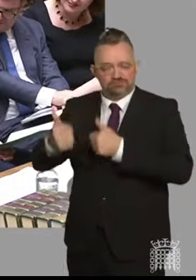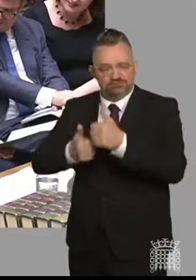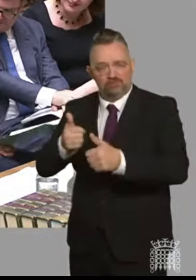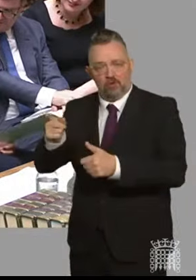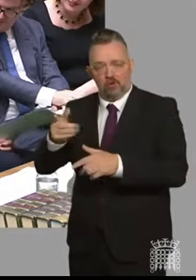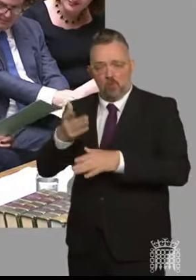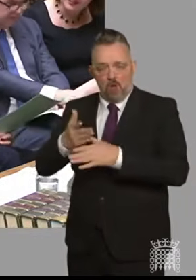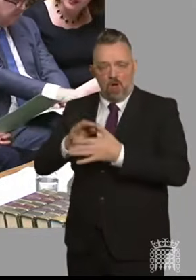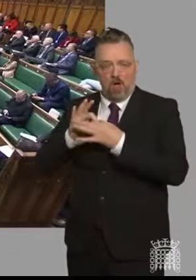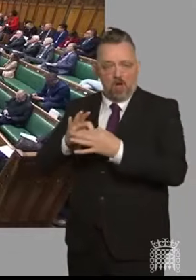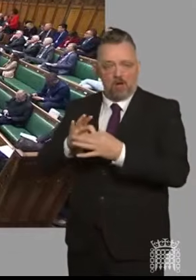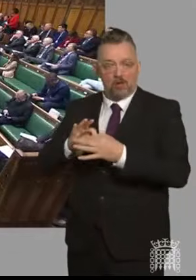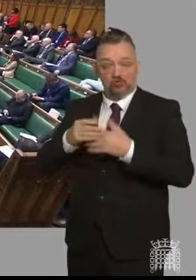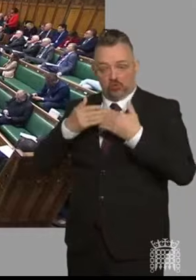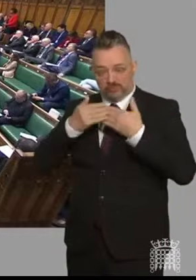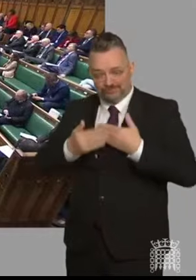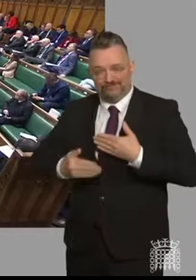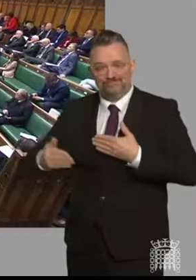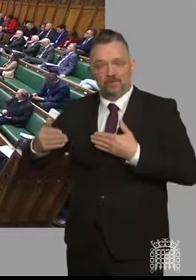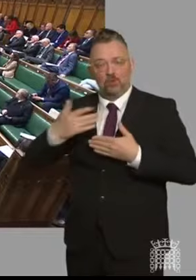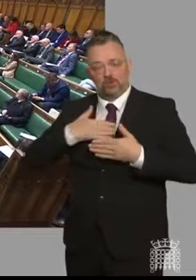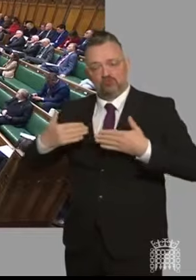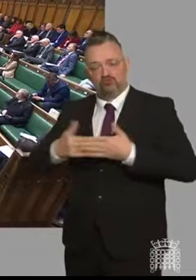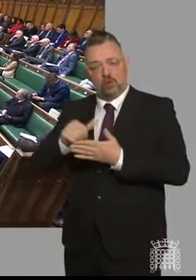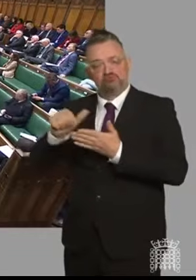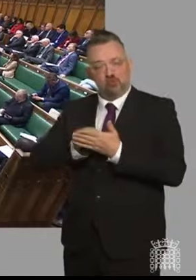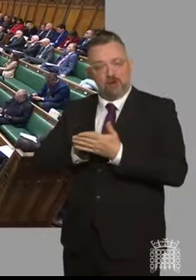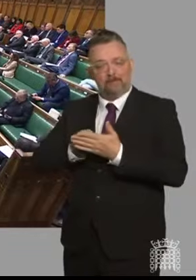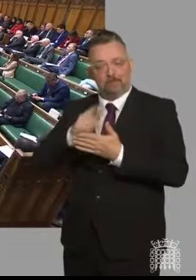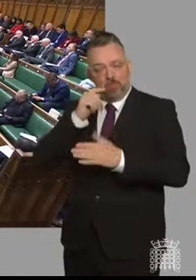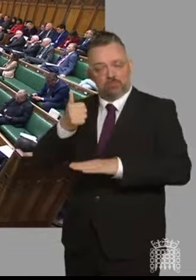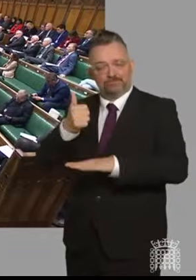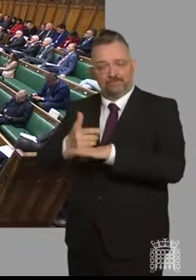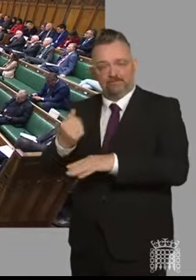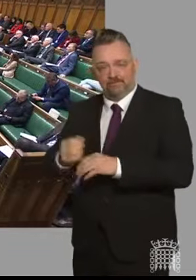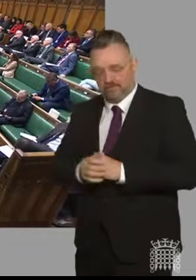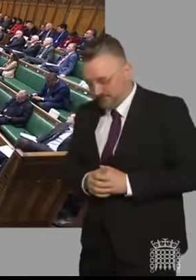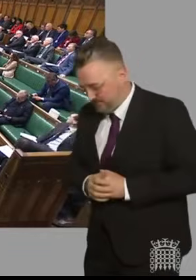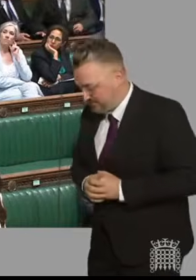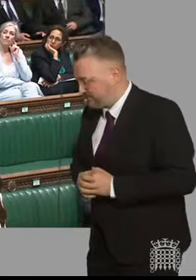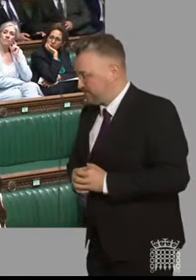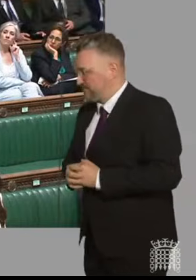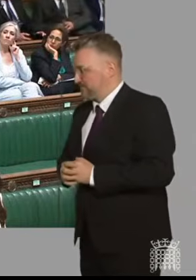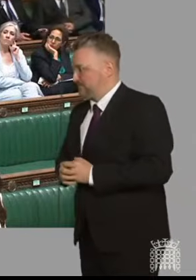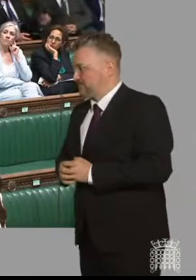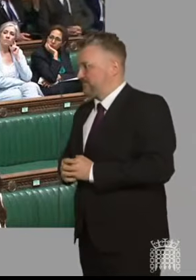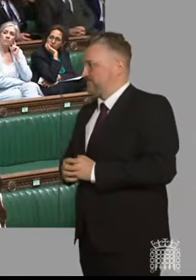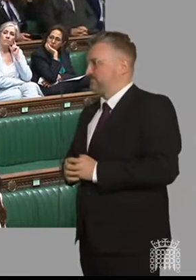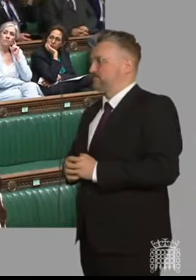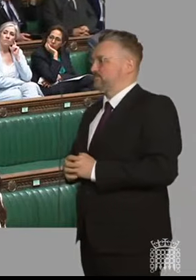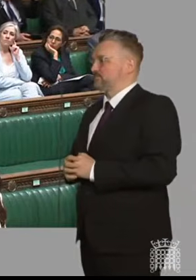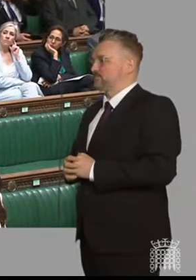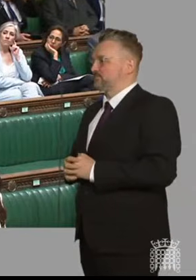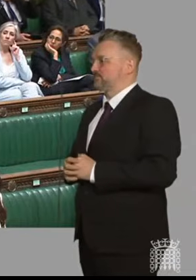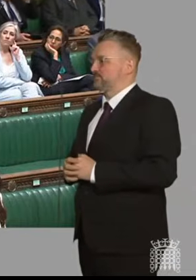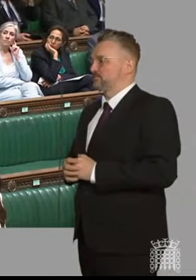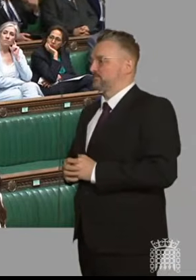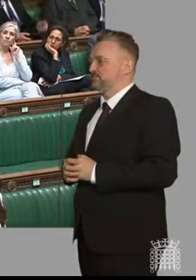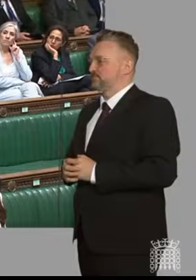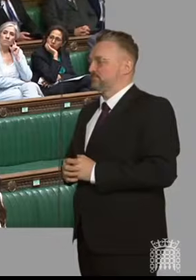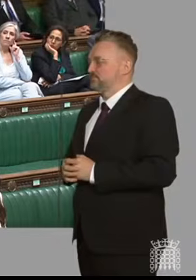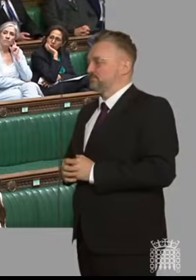programme. Sarah Dyke. Thank you, Mr. Speaker. My constituents in Somerton and Frome, working together with the Langport Transport